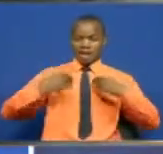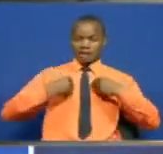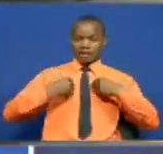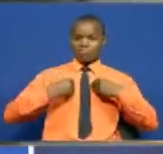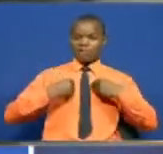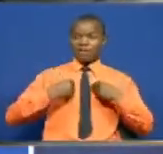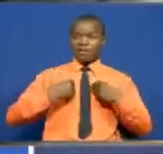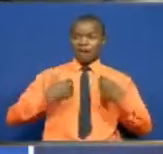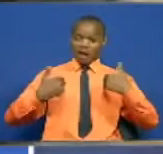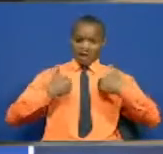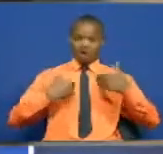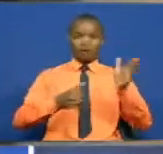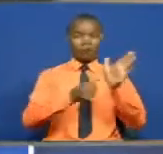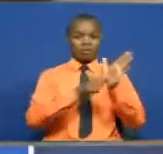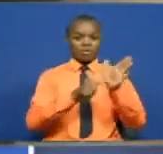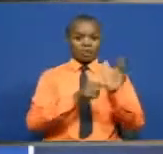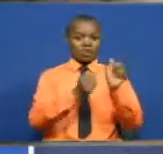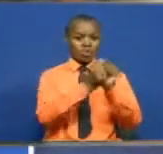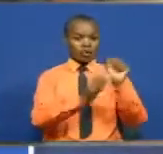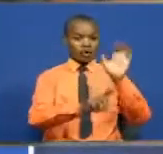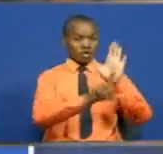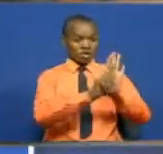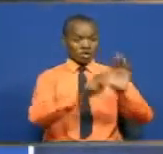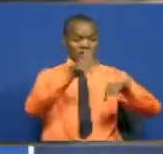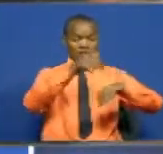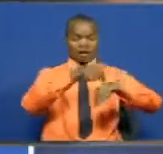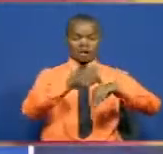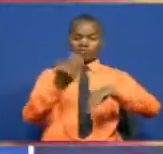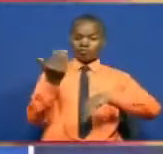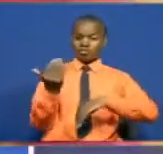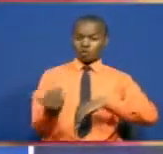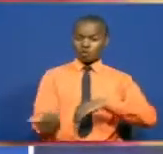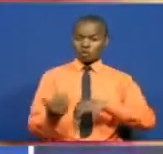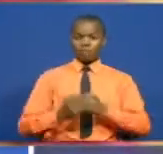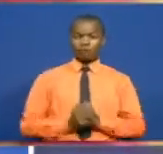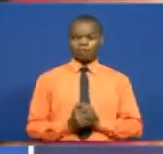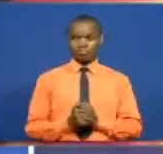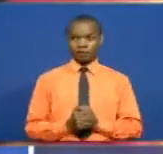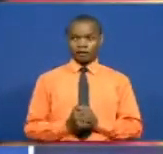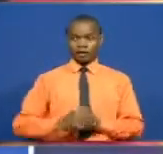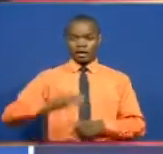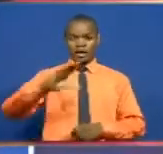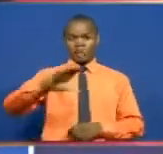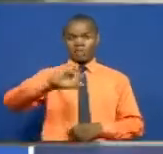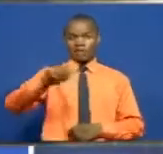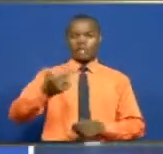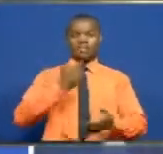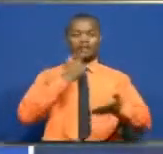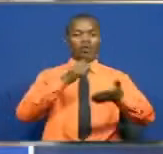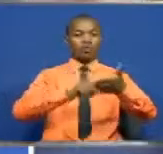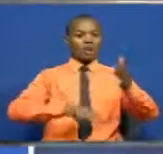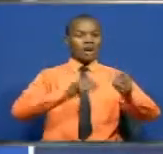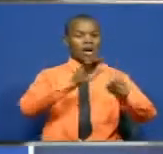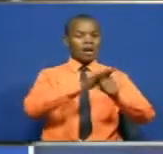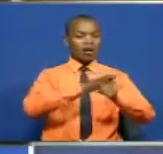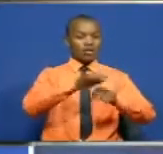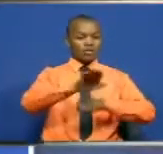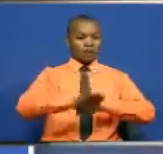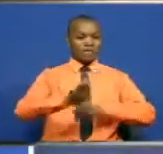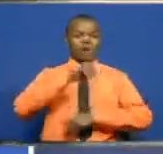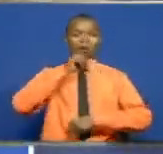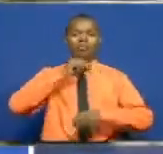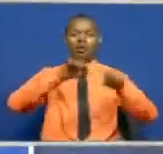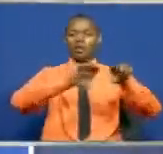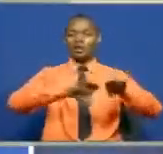a problem with the law when it comes to young offenders. The Chief Justice arguing that in many instances, boys have suffered the